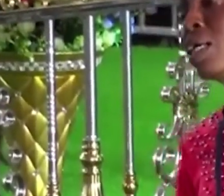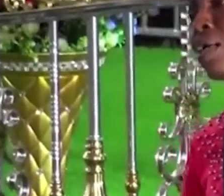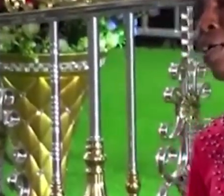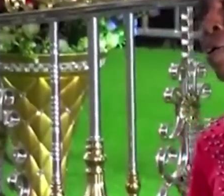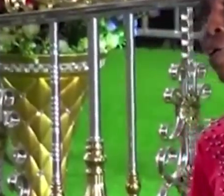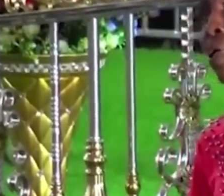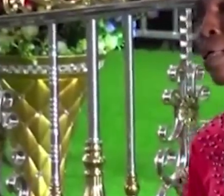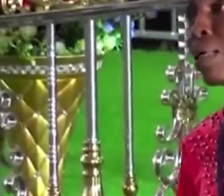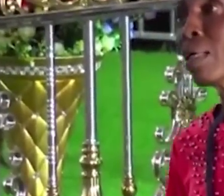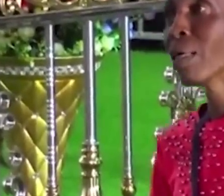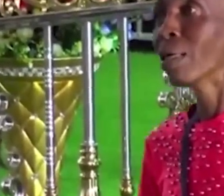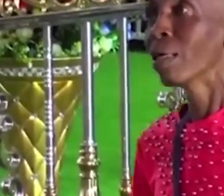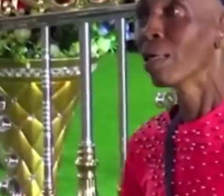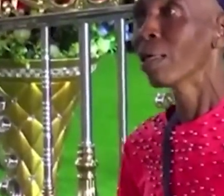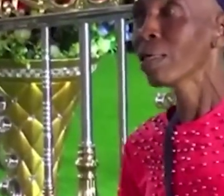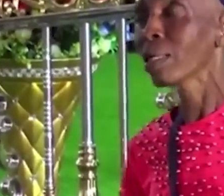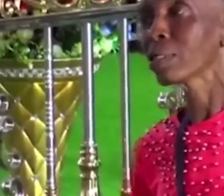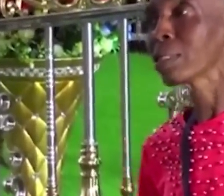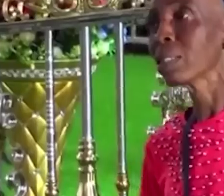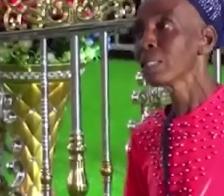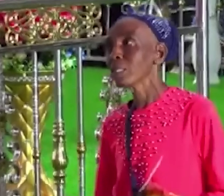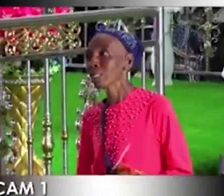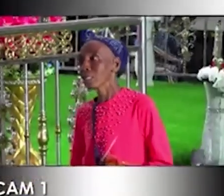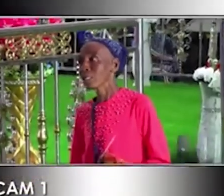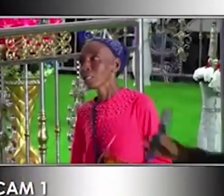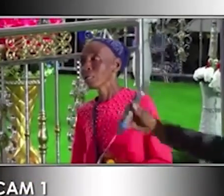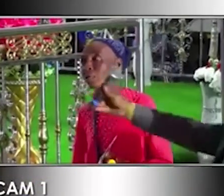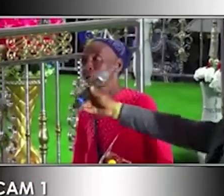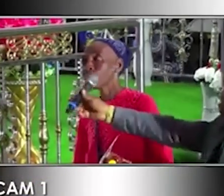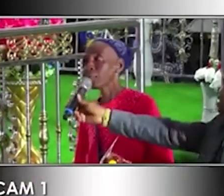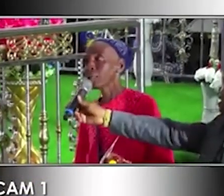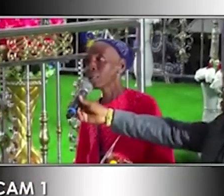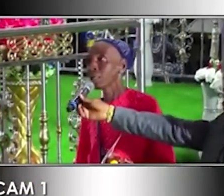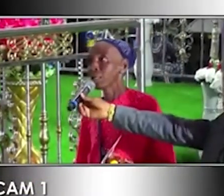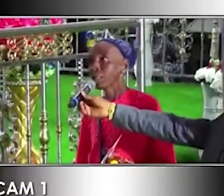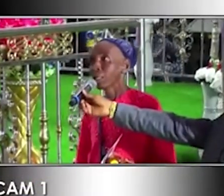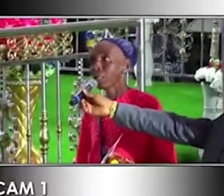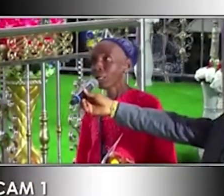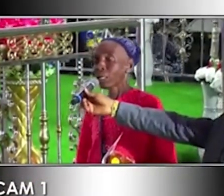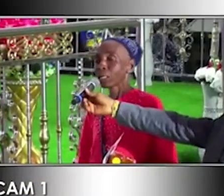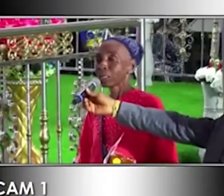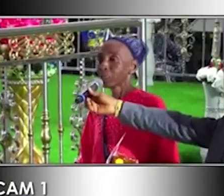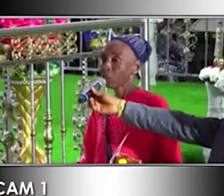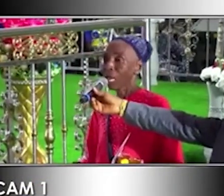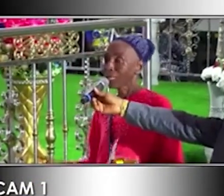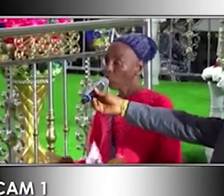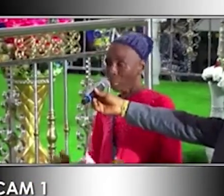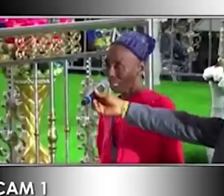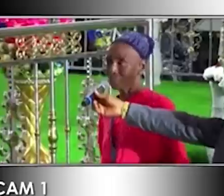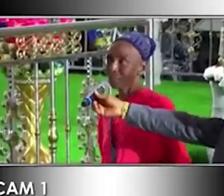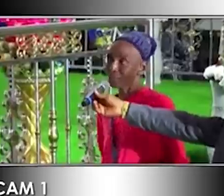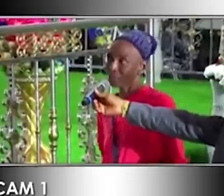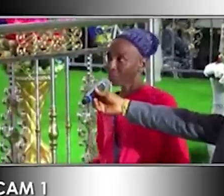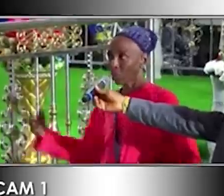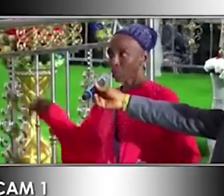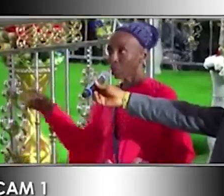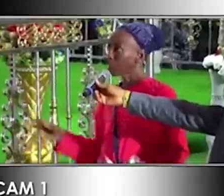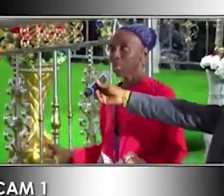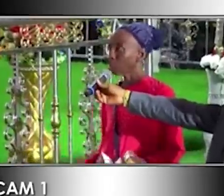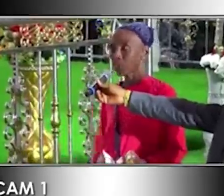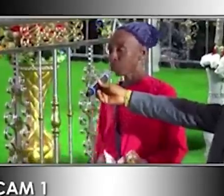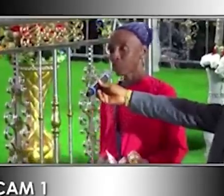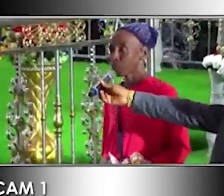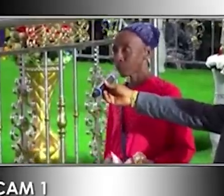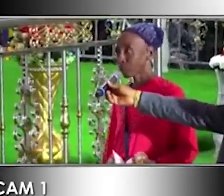The 80 million you have paid. 80 million naira, 30 something. Have you gone for trans? I didn't go again. You didn't go